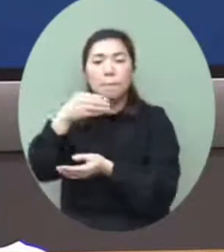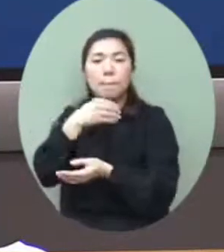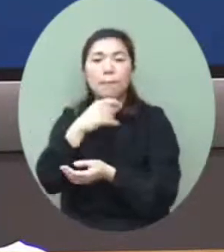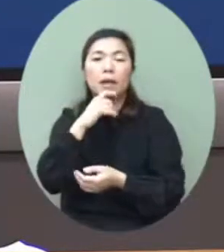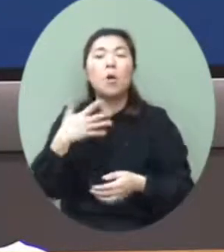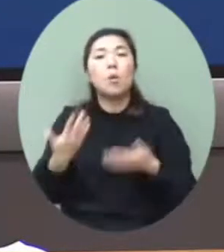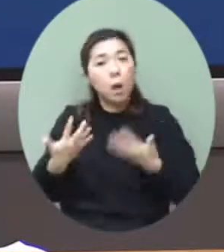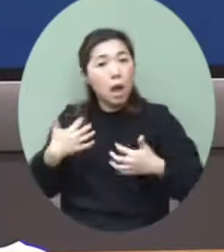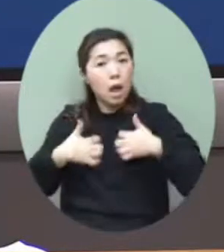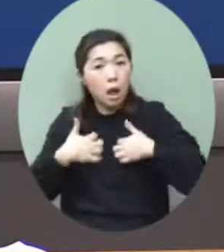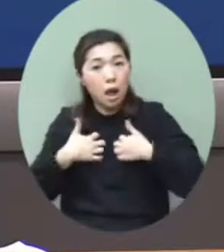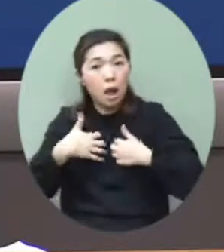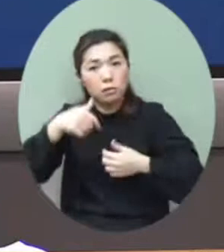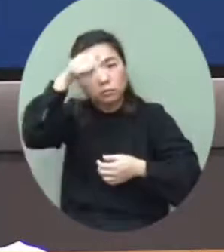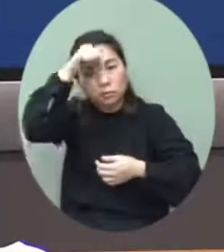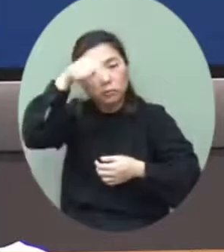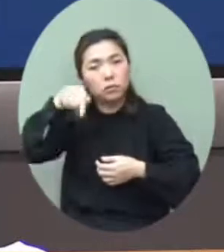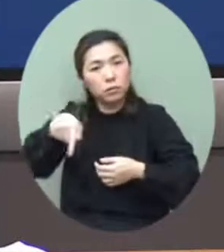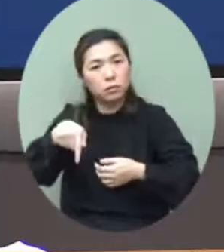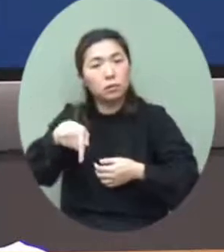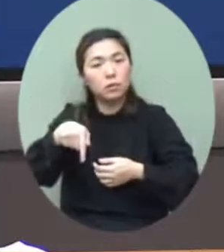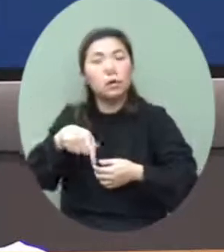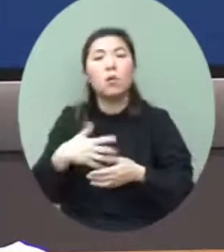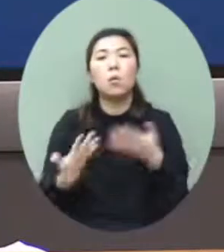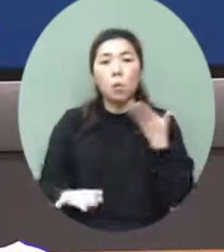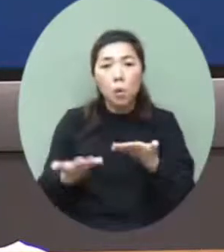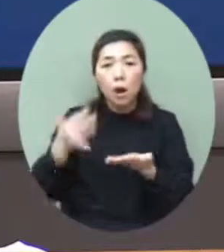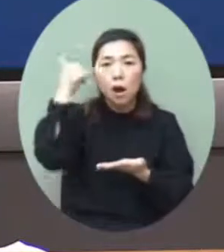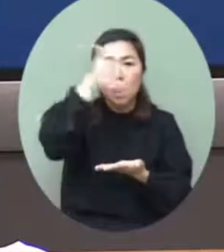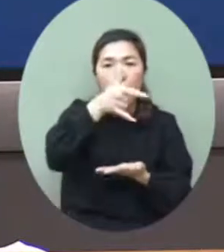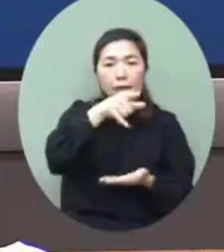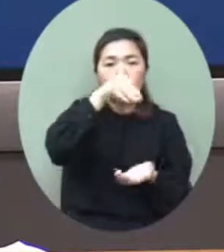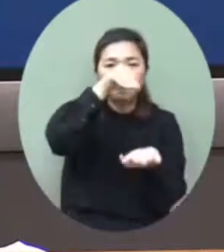outpatient clinics, and inpatient,